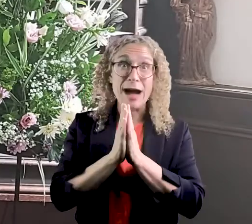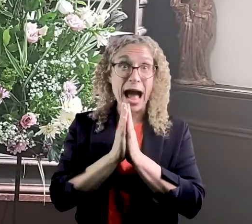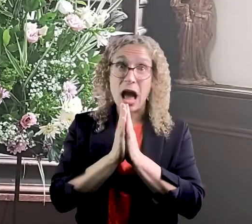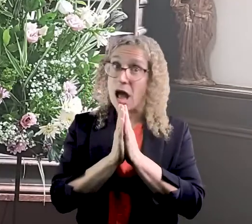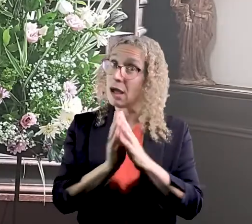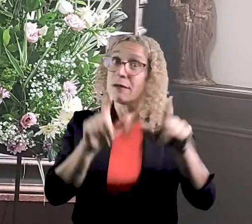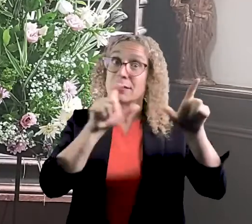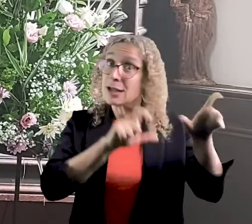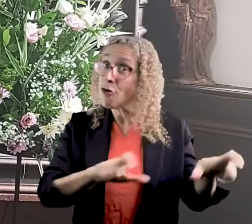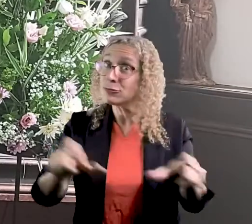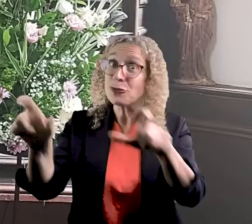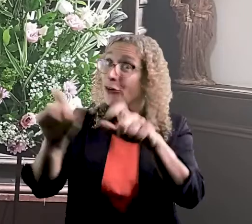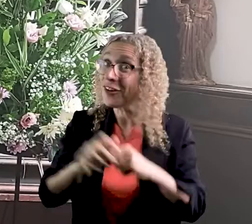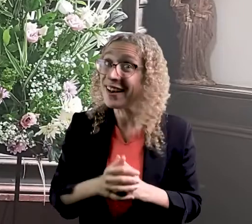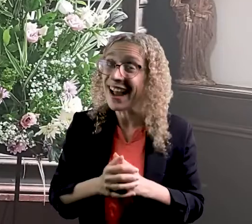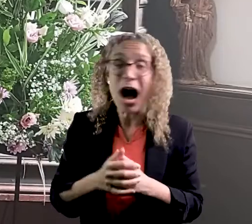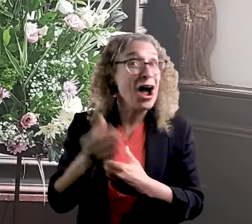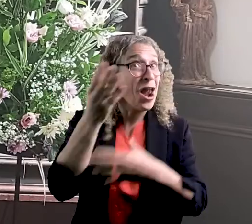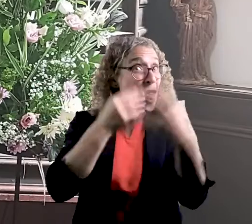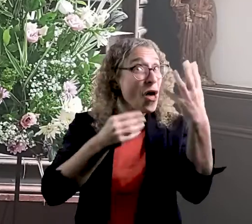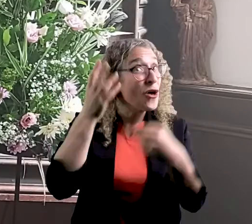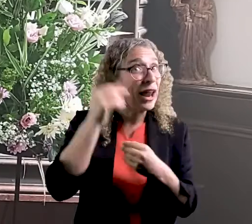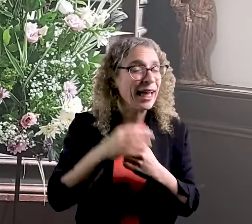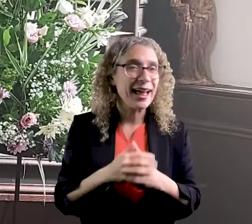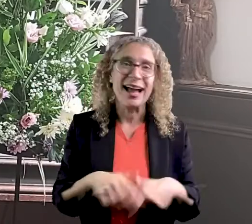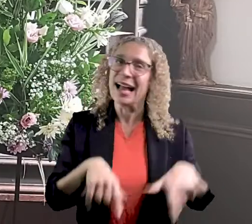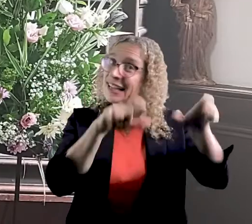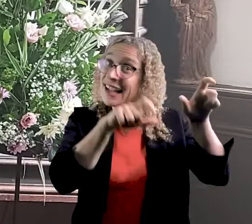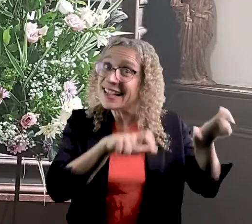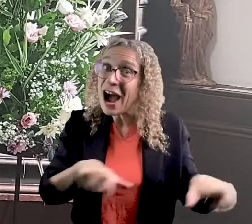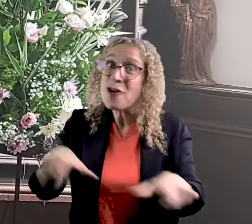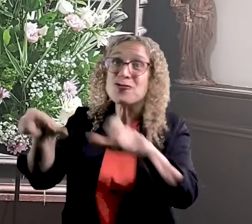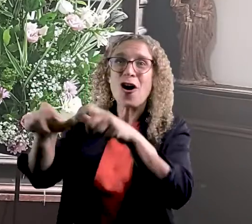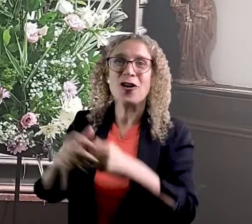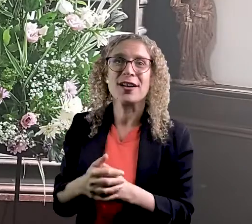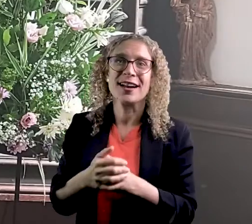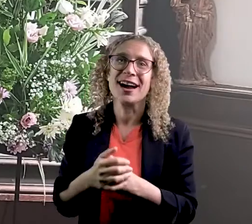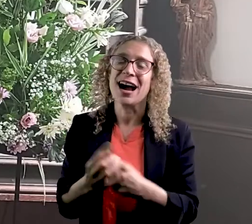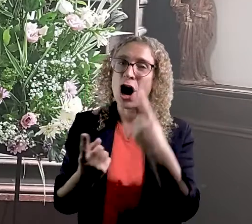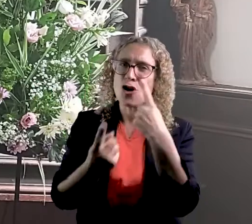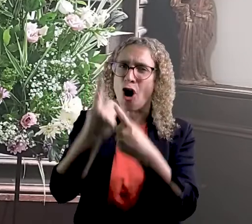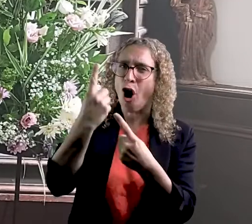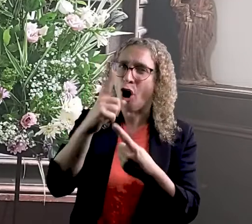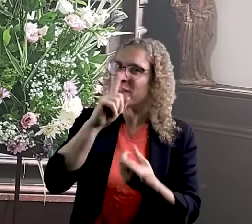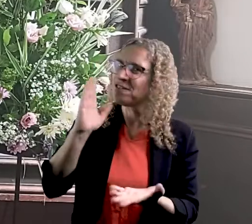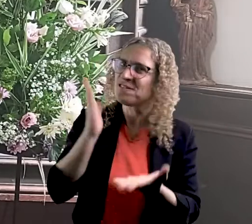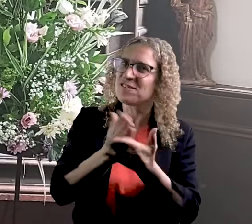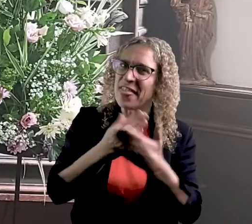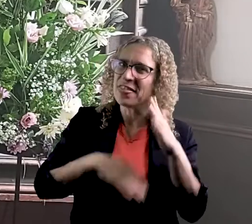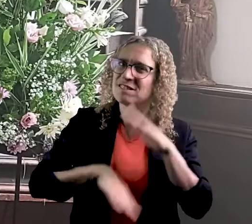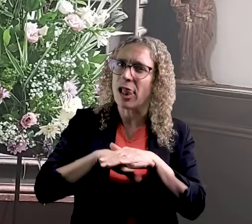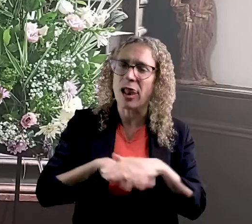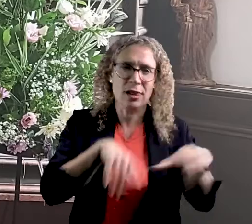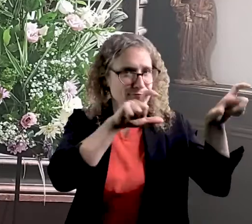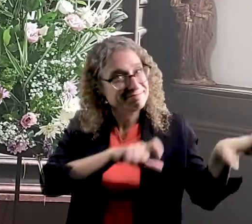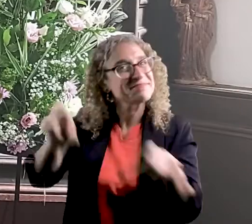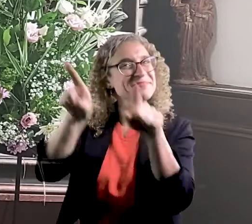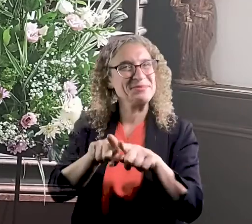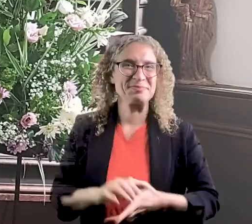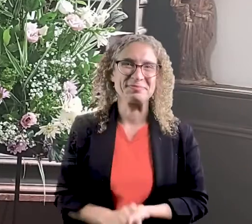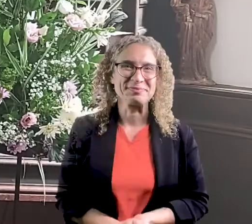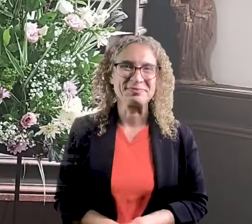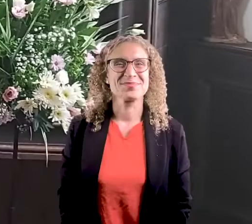stop, and learning doesn't stop, and God's faithfulness doesn't stop.